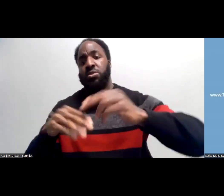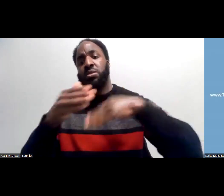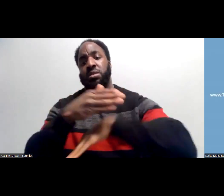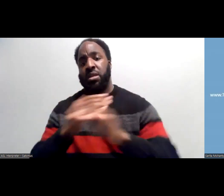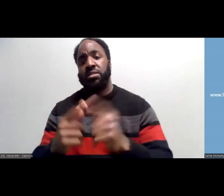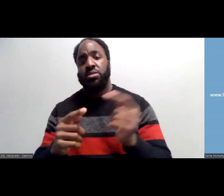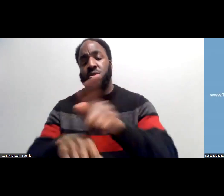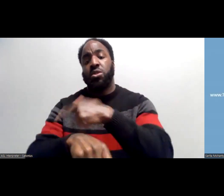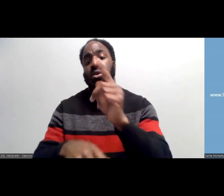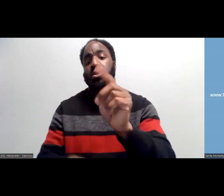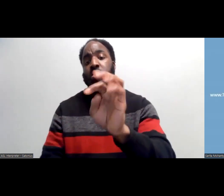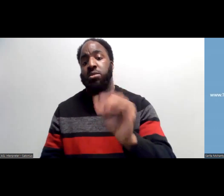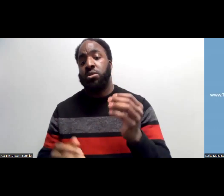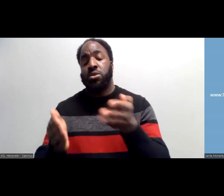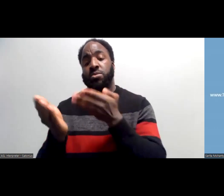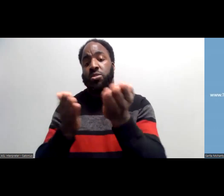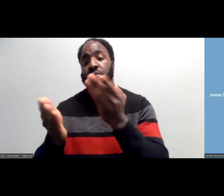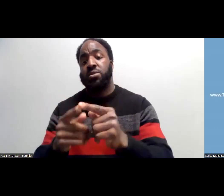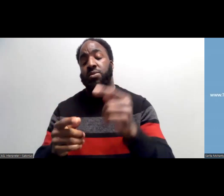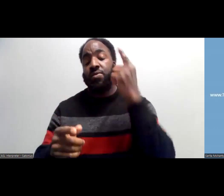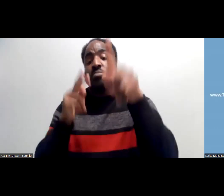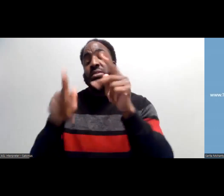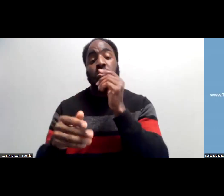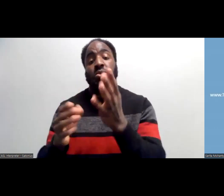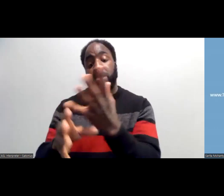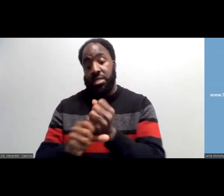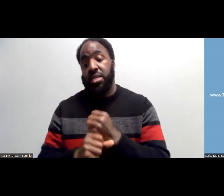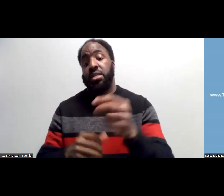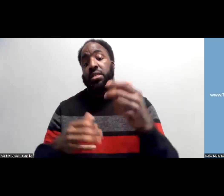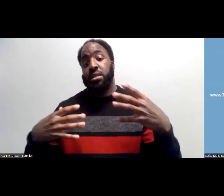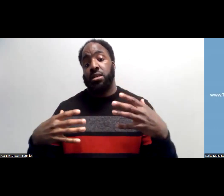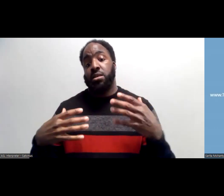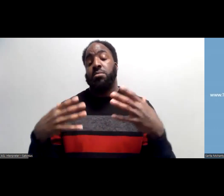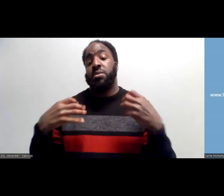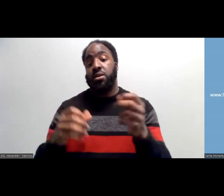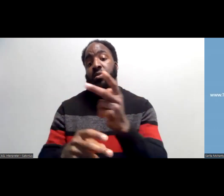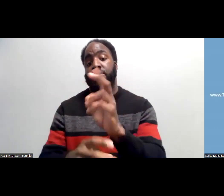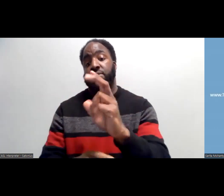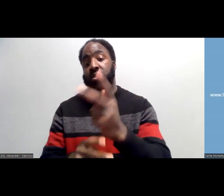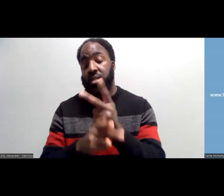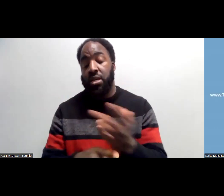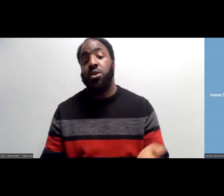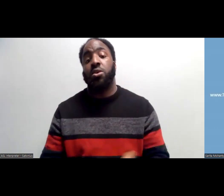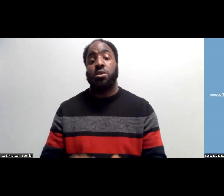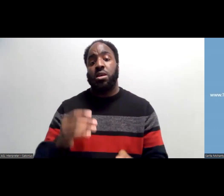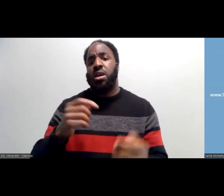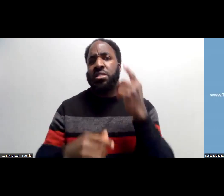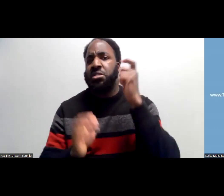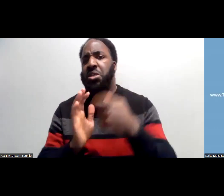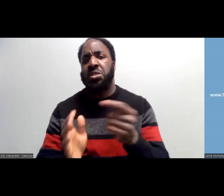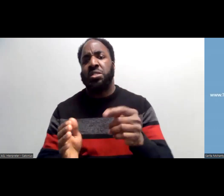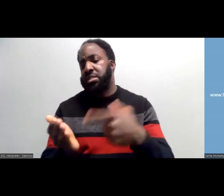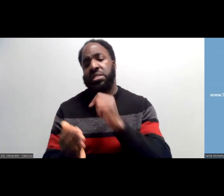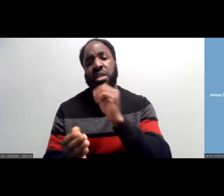supports for people receiving Medicare only. And I know this was we're recognizing this, that this was included in the